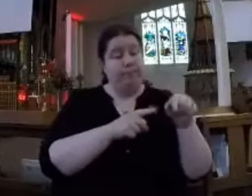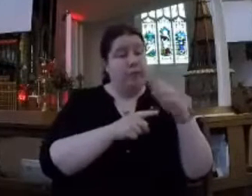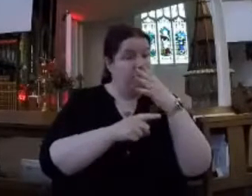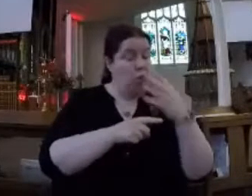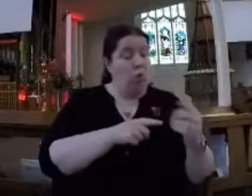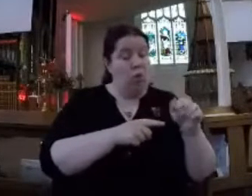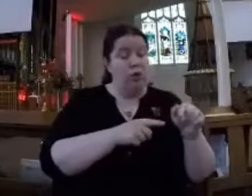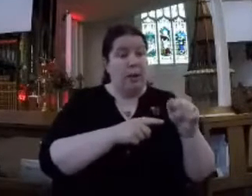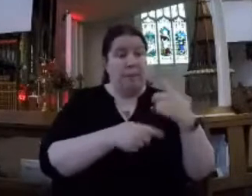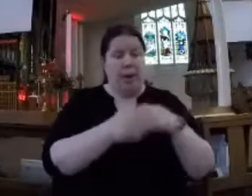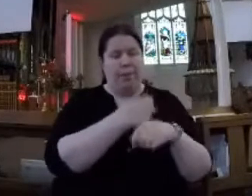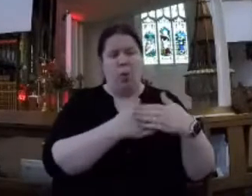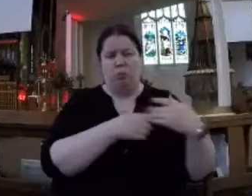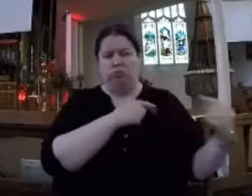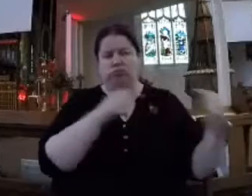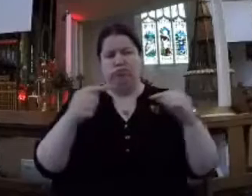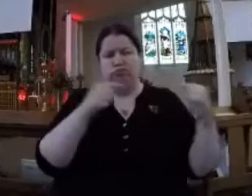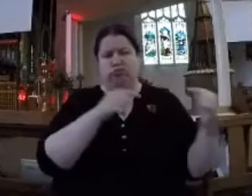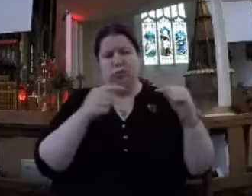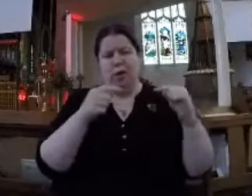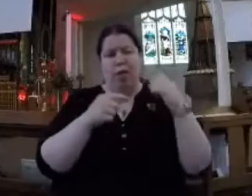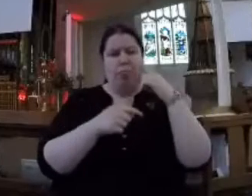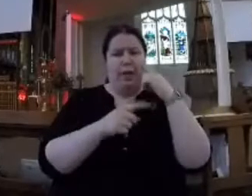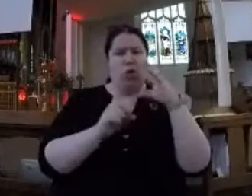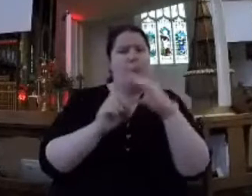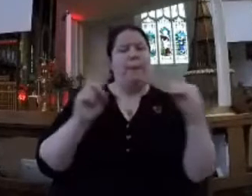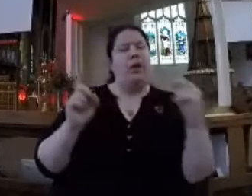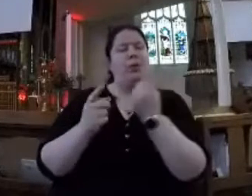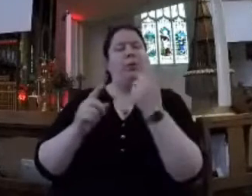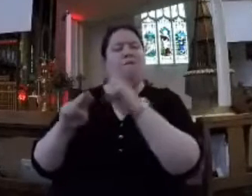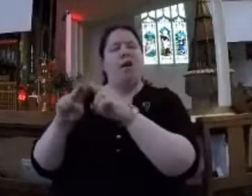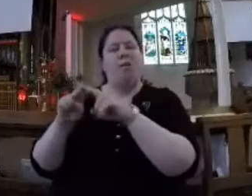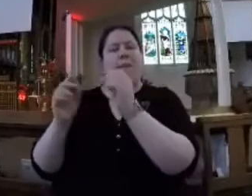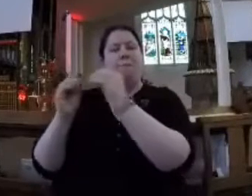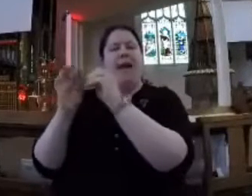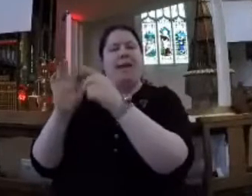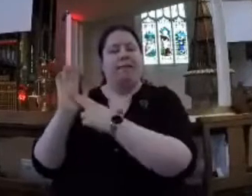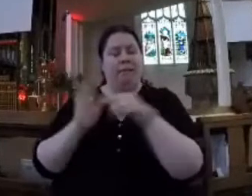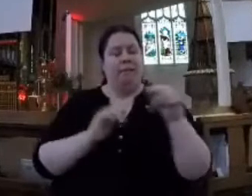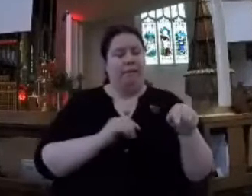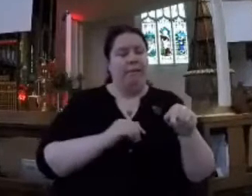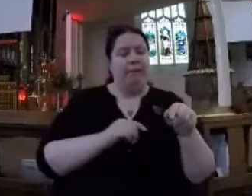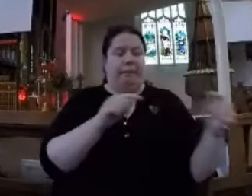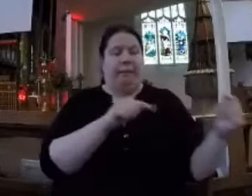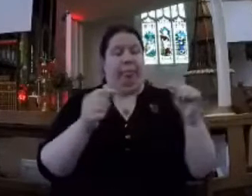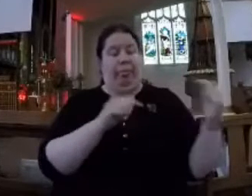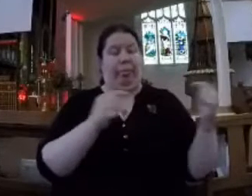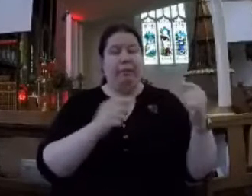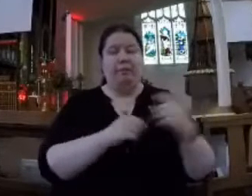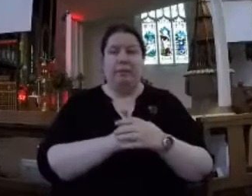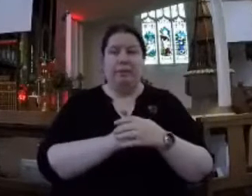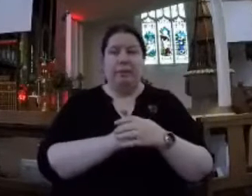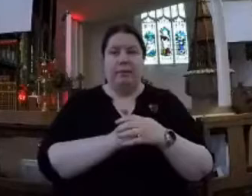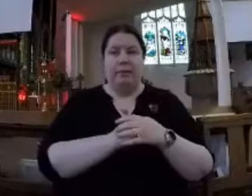getting quite competitive. I think he's taking after his father. And the kids do this thing where they get on